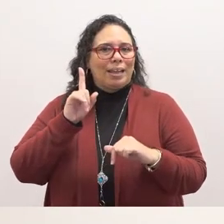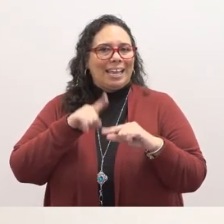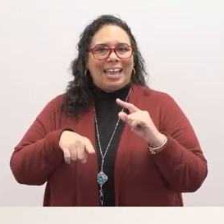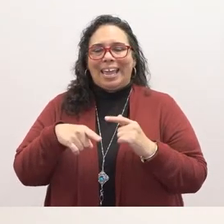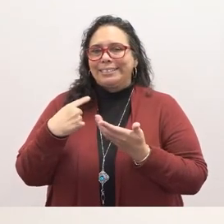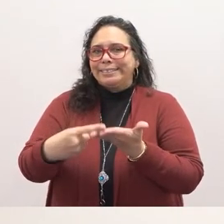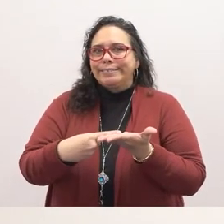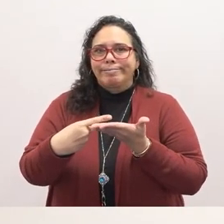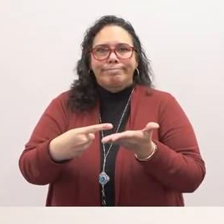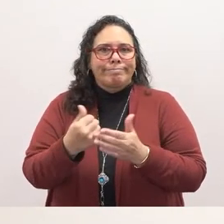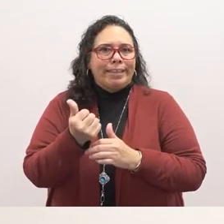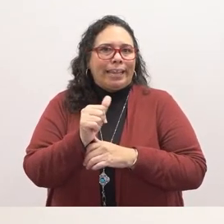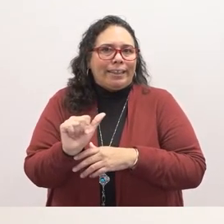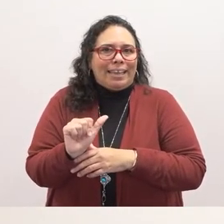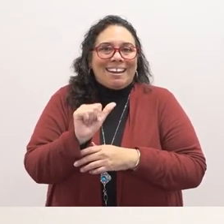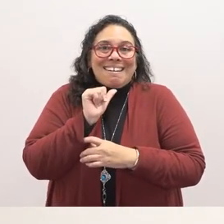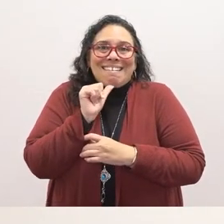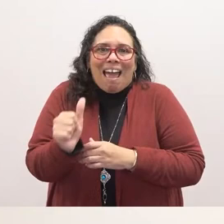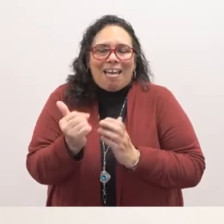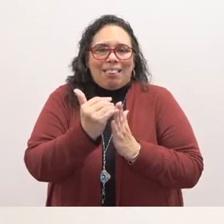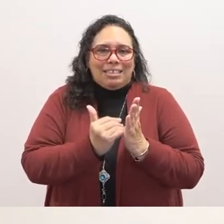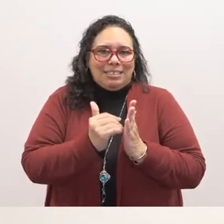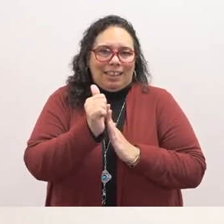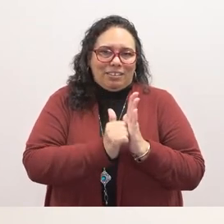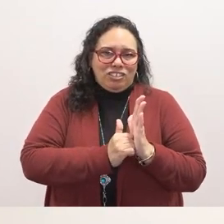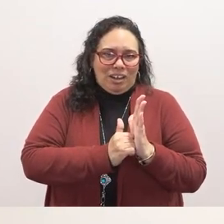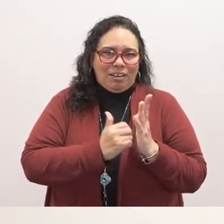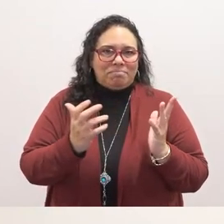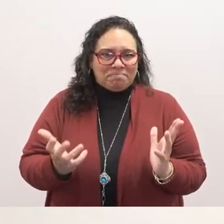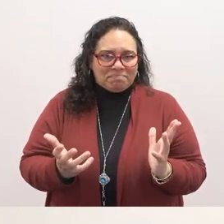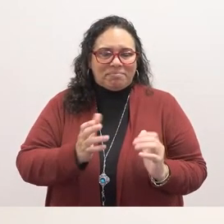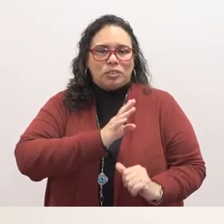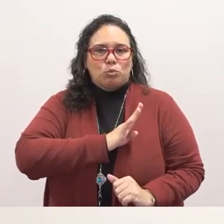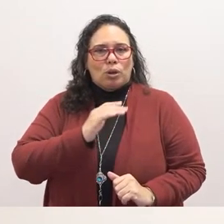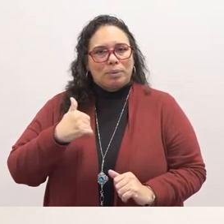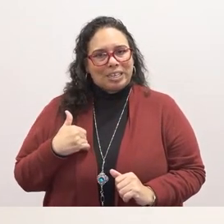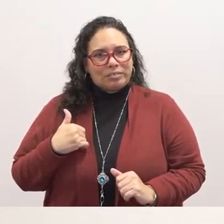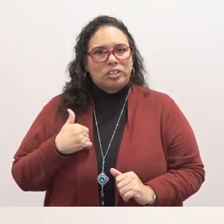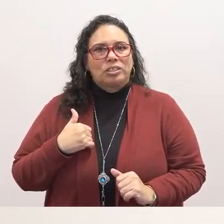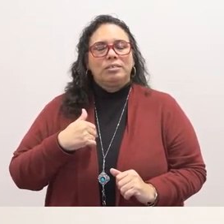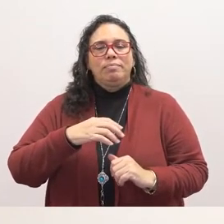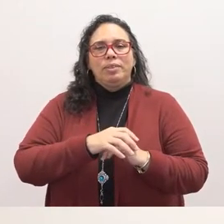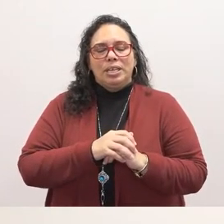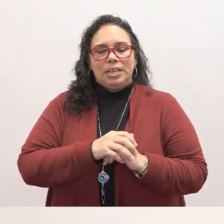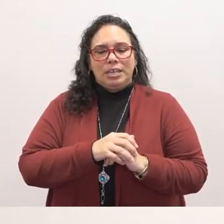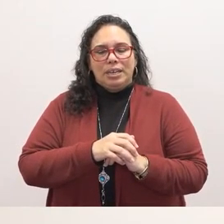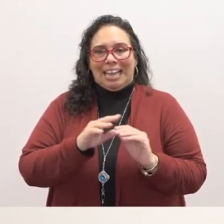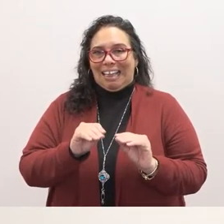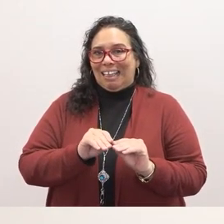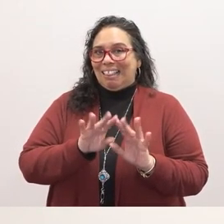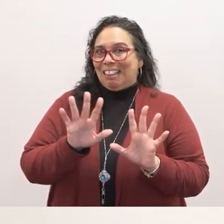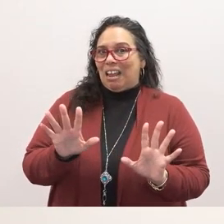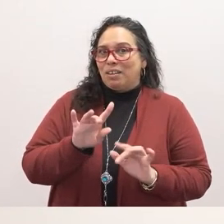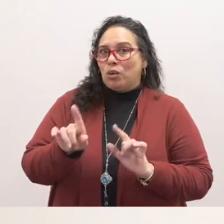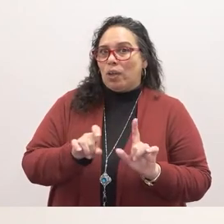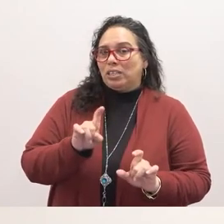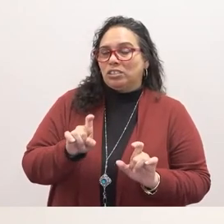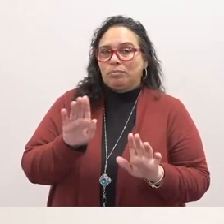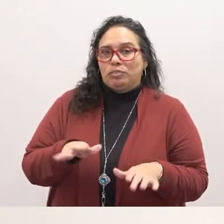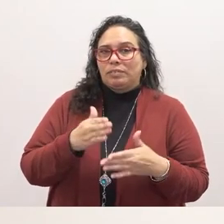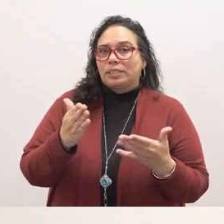a discussion on any items not listed on the agenda. Board members or staff may ask clarifying questions or